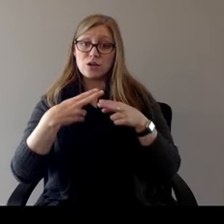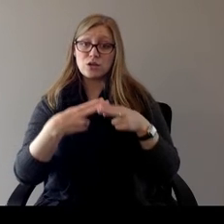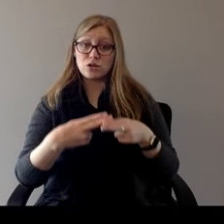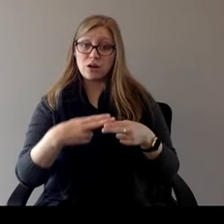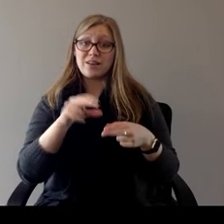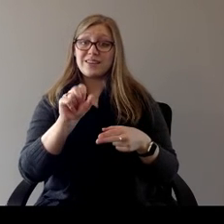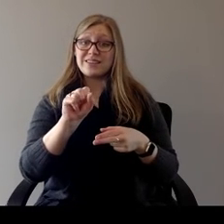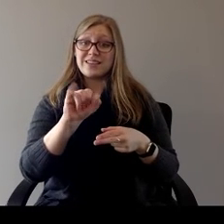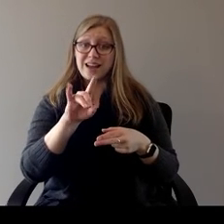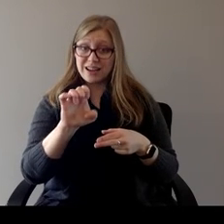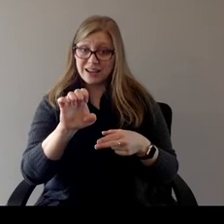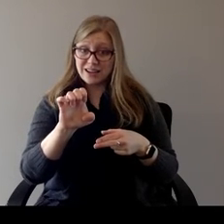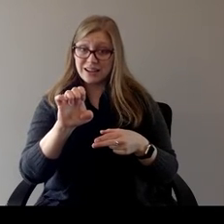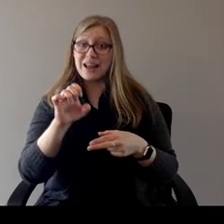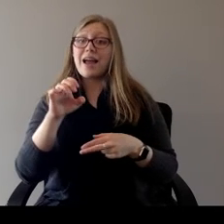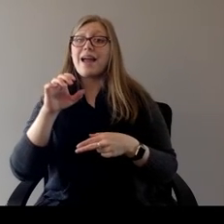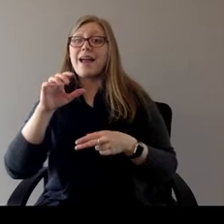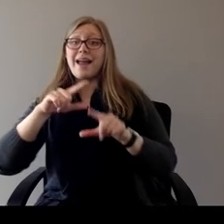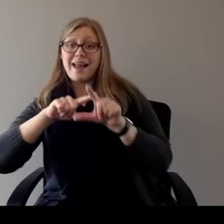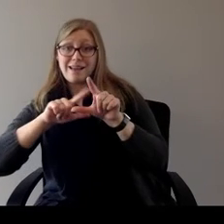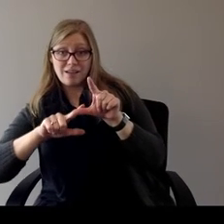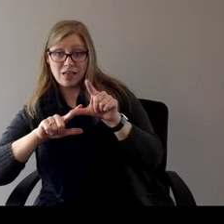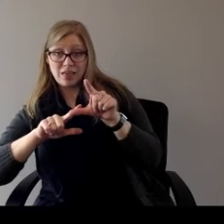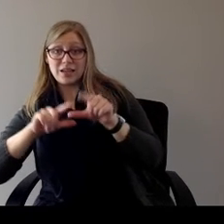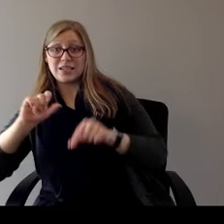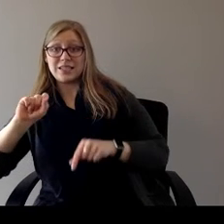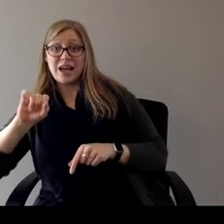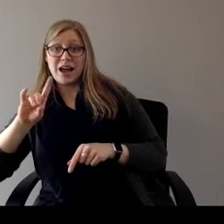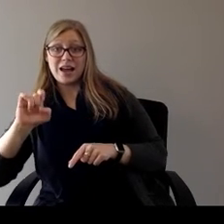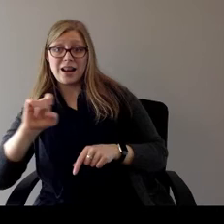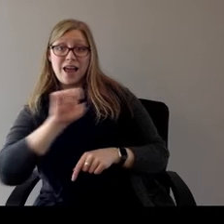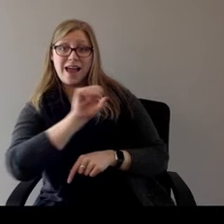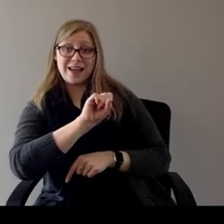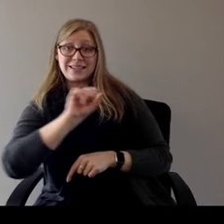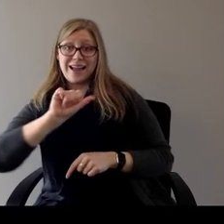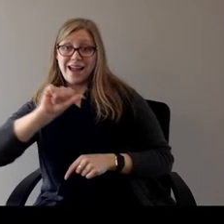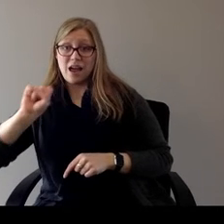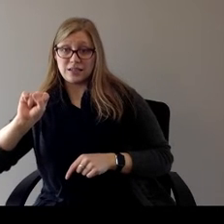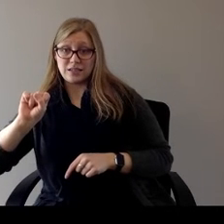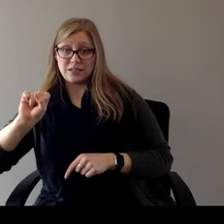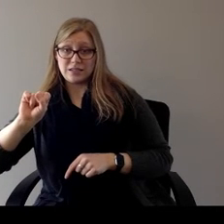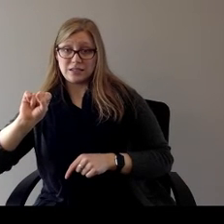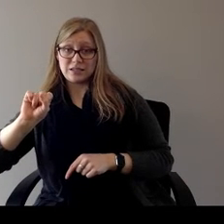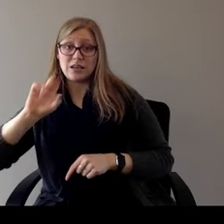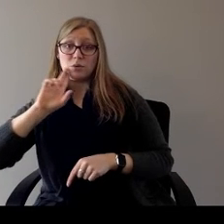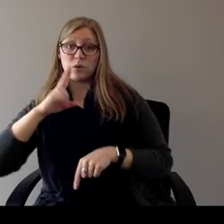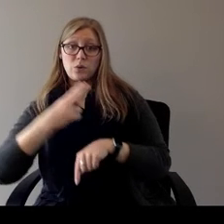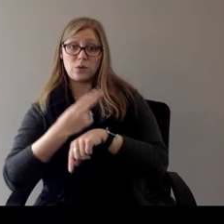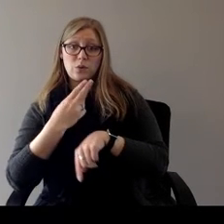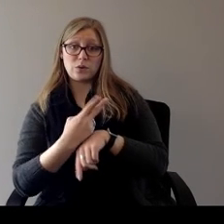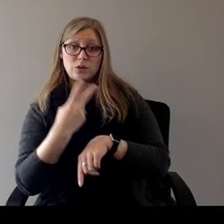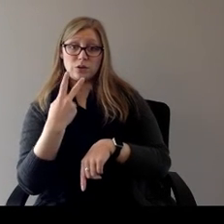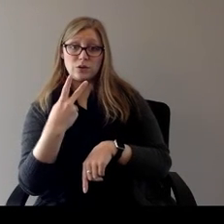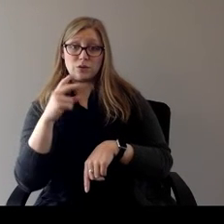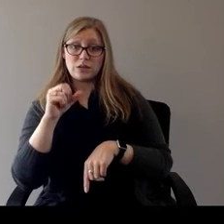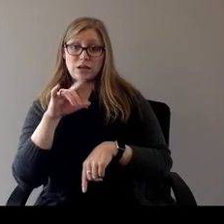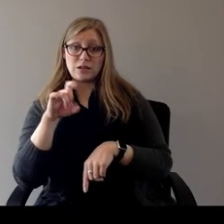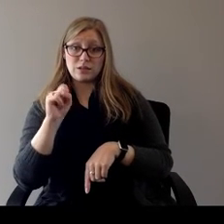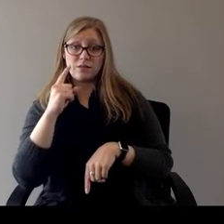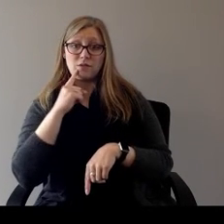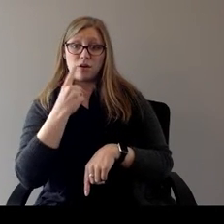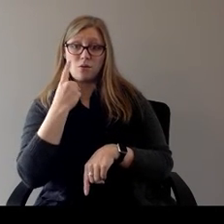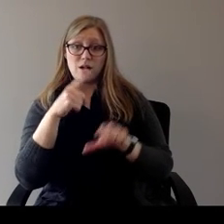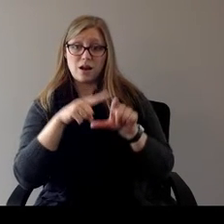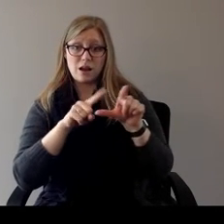side angle side theorem. So side angle side is between you use two sides, one angle. But that angle can't